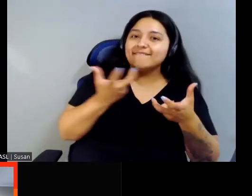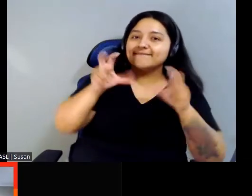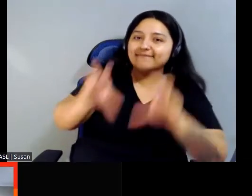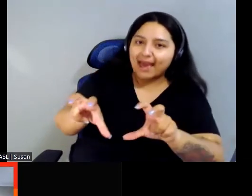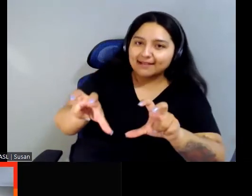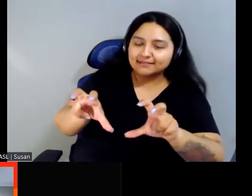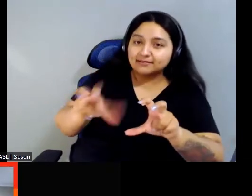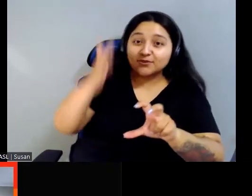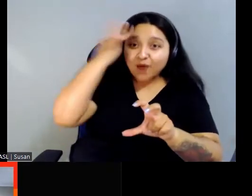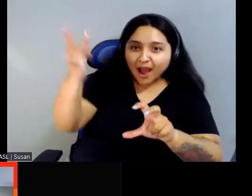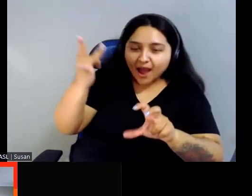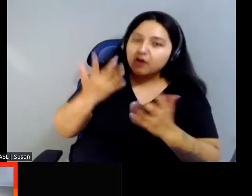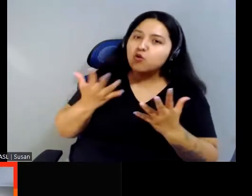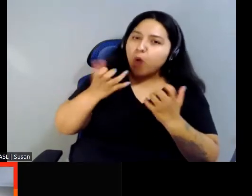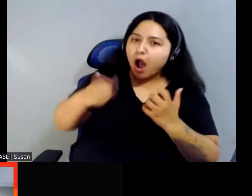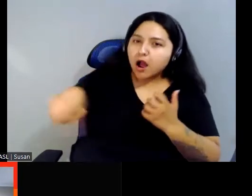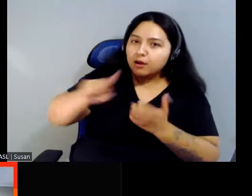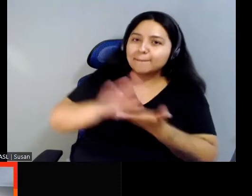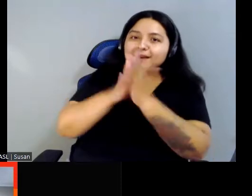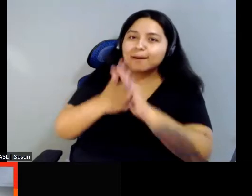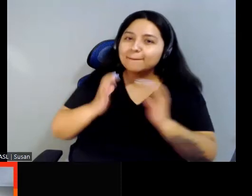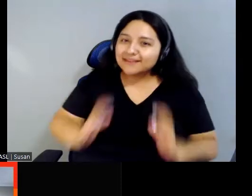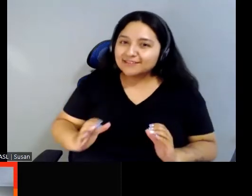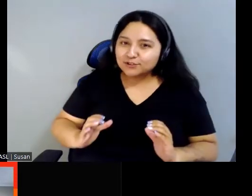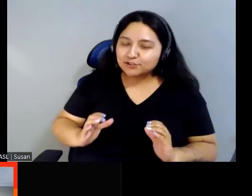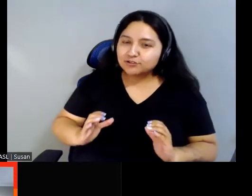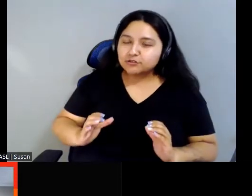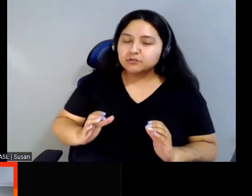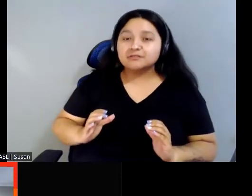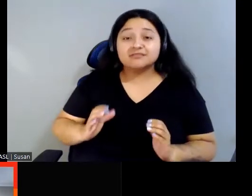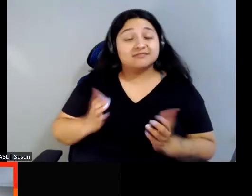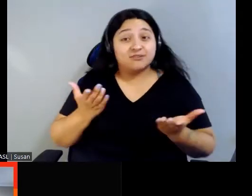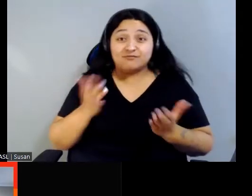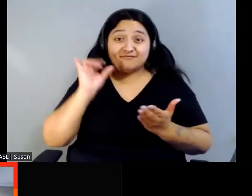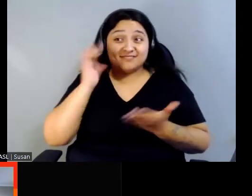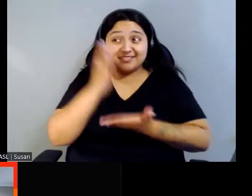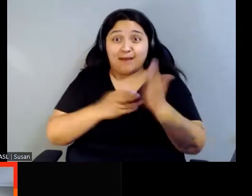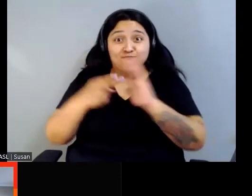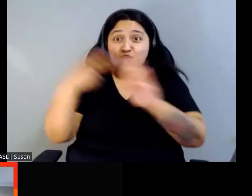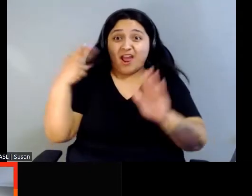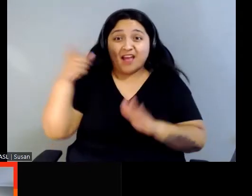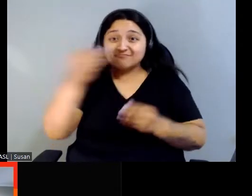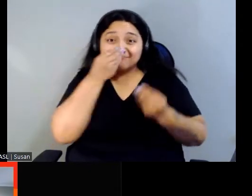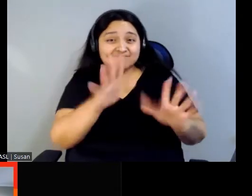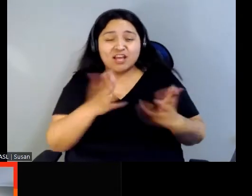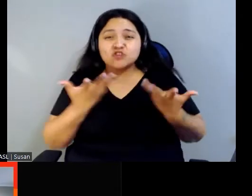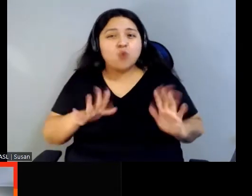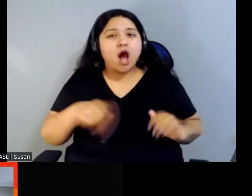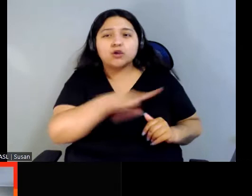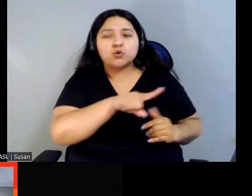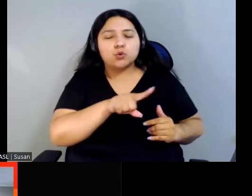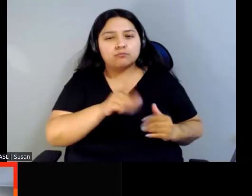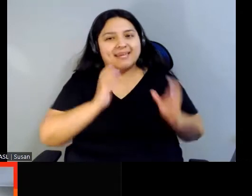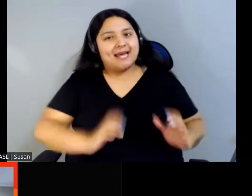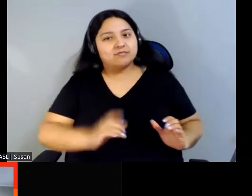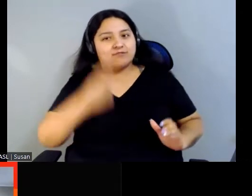as a customer. And really what it comes down to is that they don't care to have us as a customer. And I'm going to give you a little bit of an inside scoop